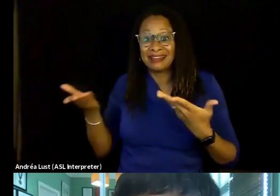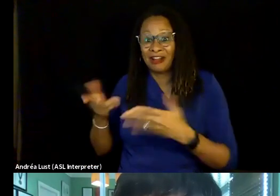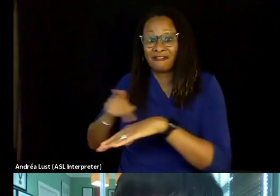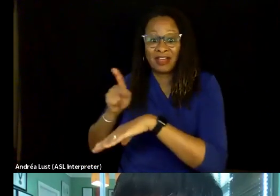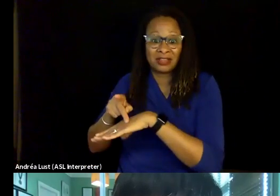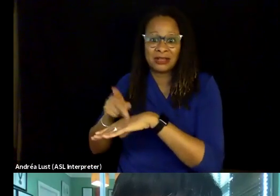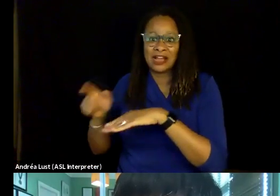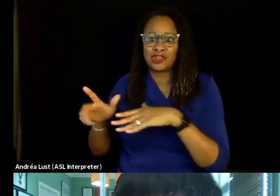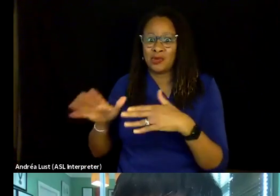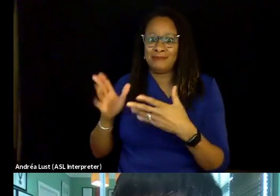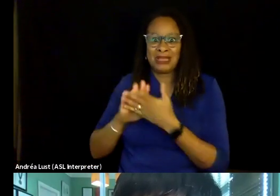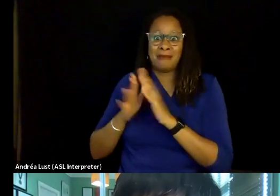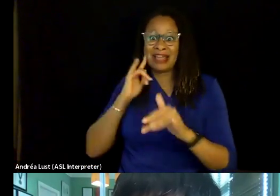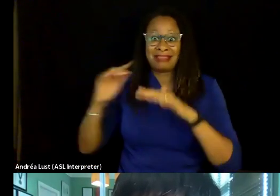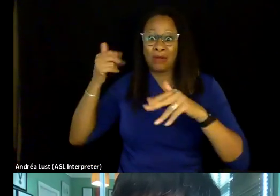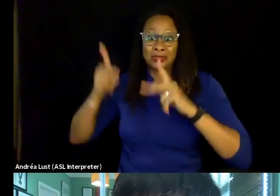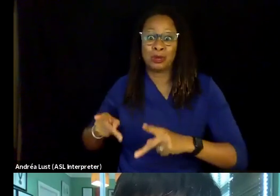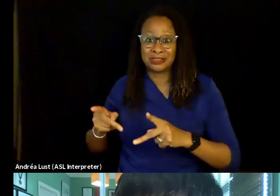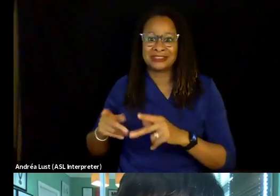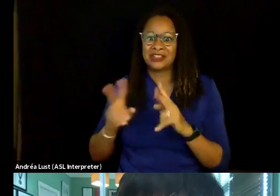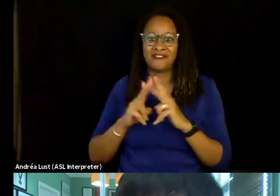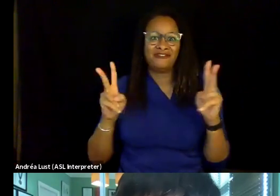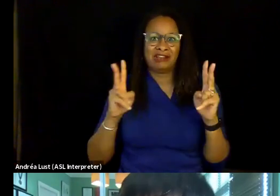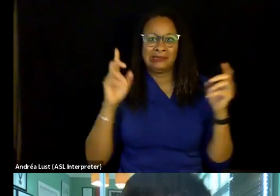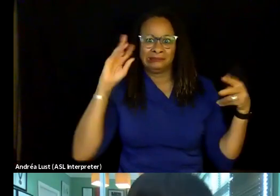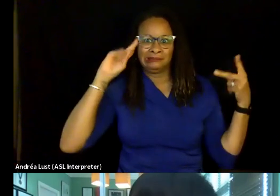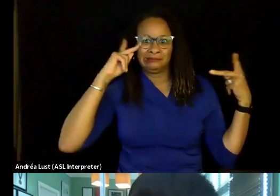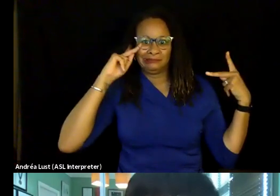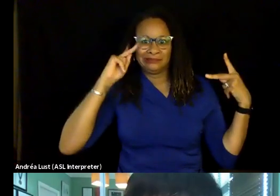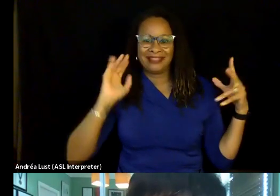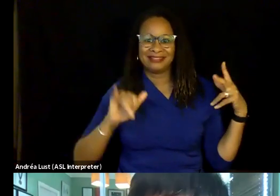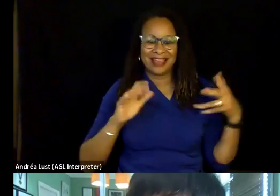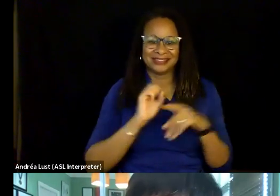the loudest one. So it's very bizarre.